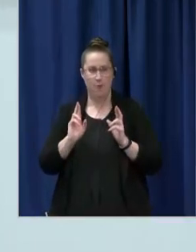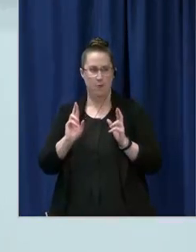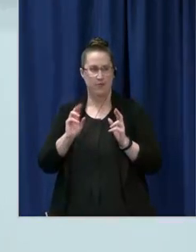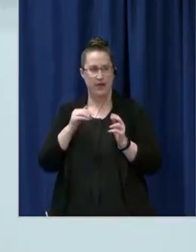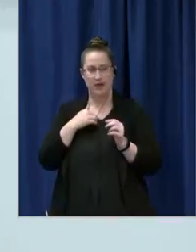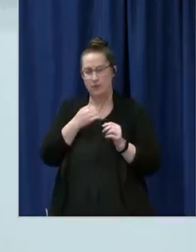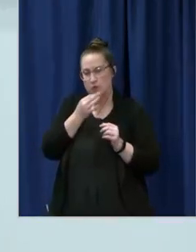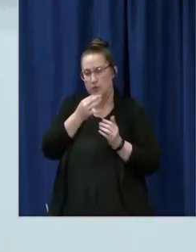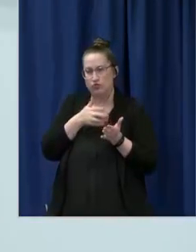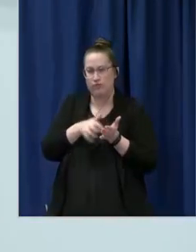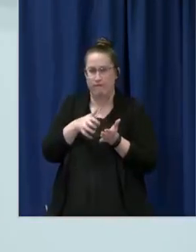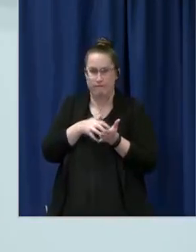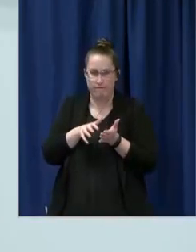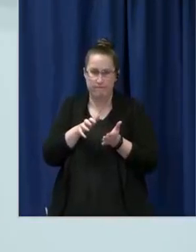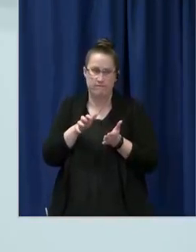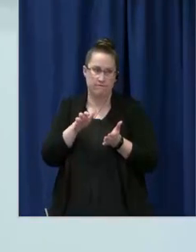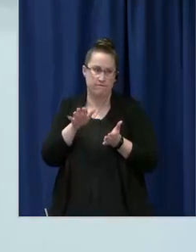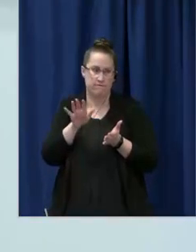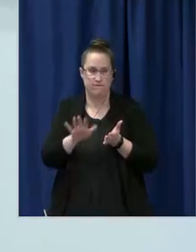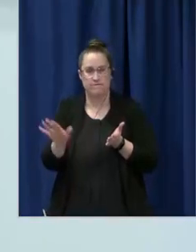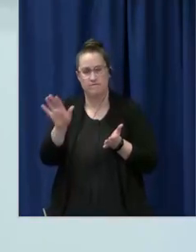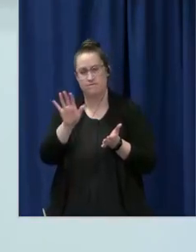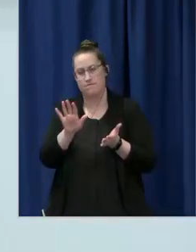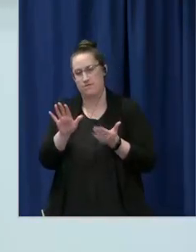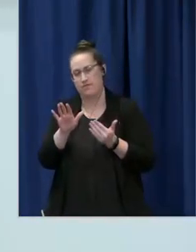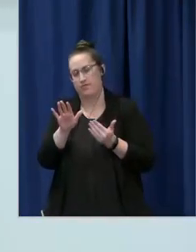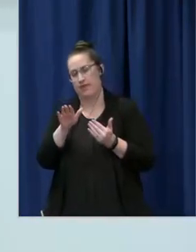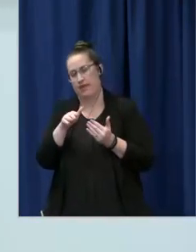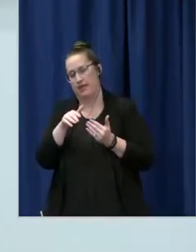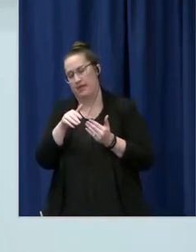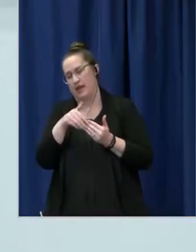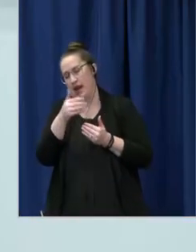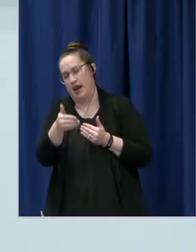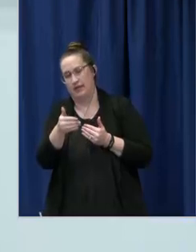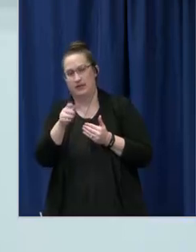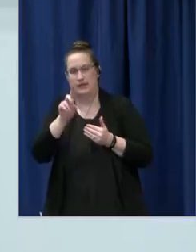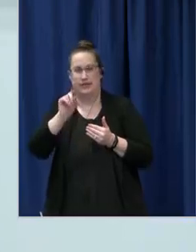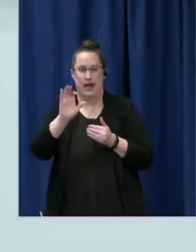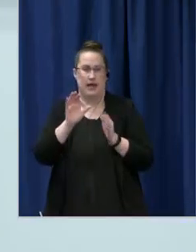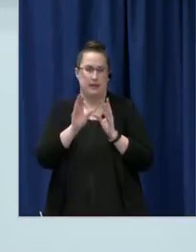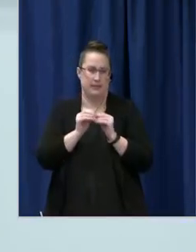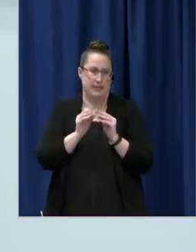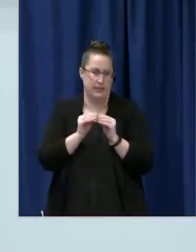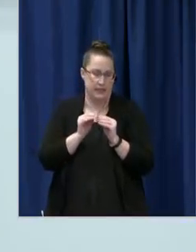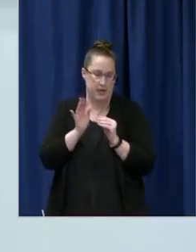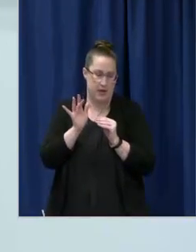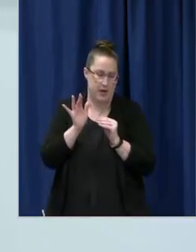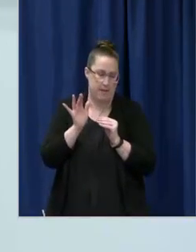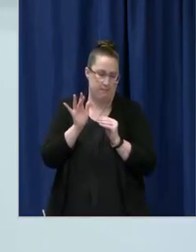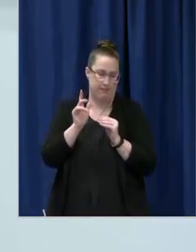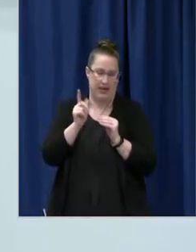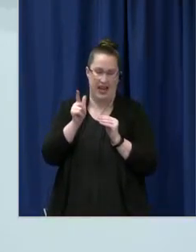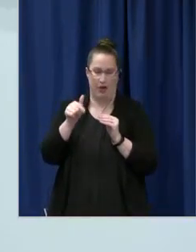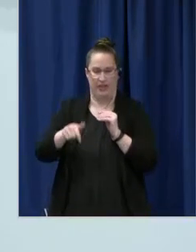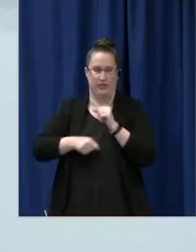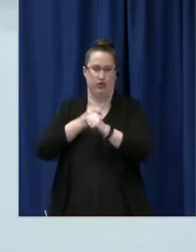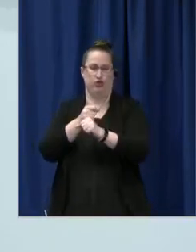draft by the next DAC meeting later this